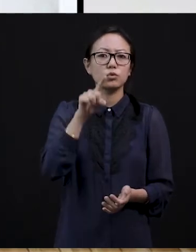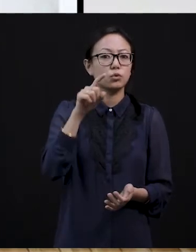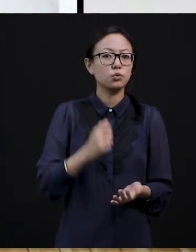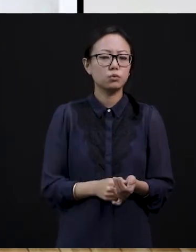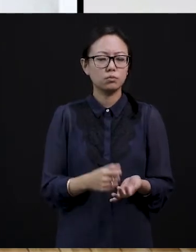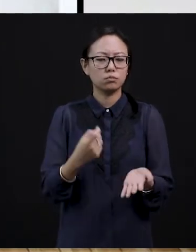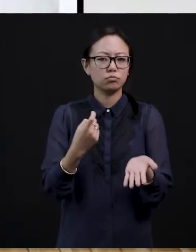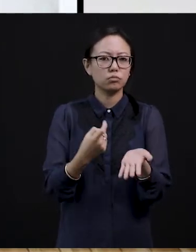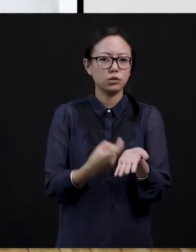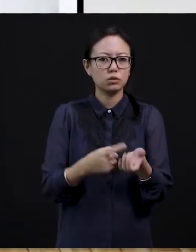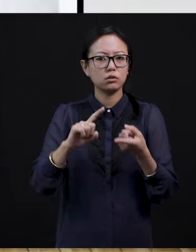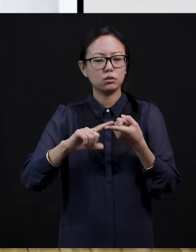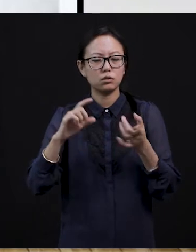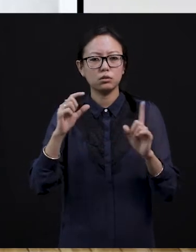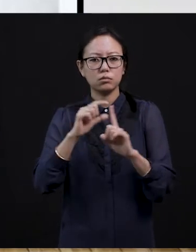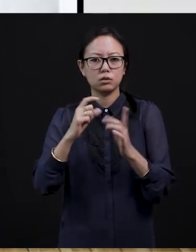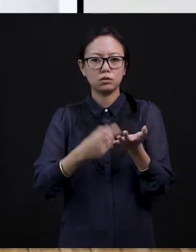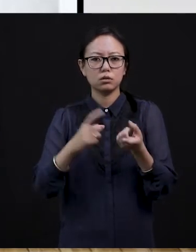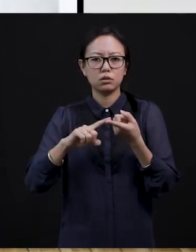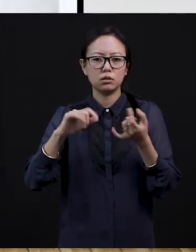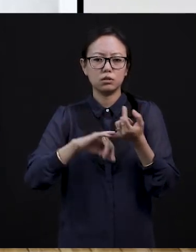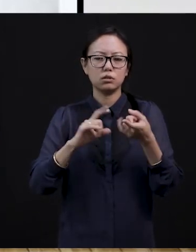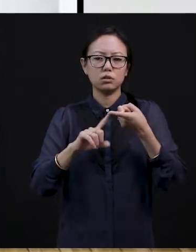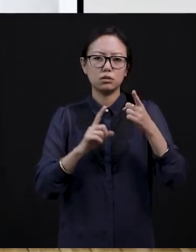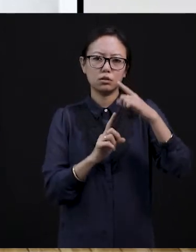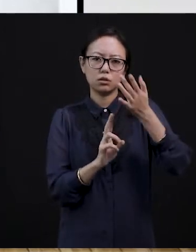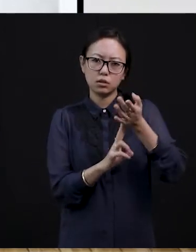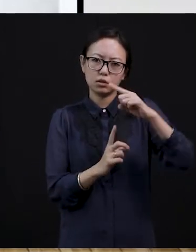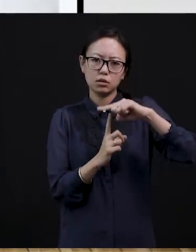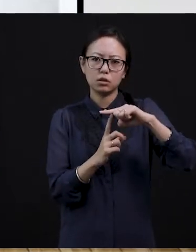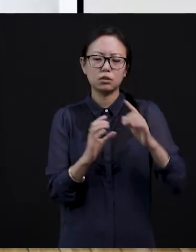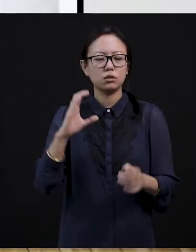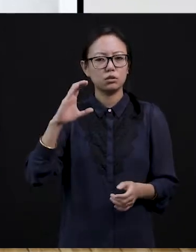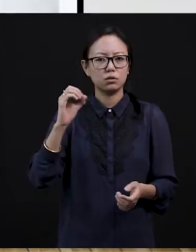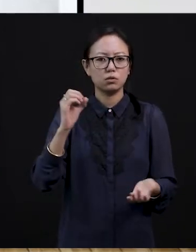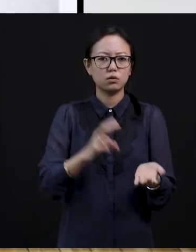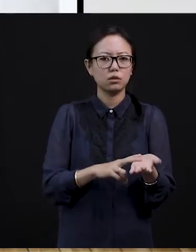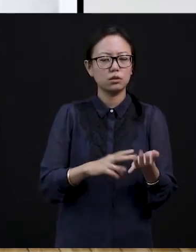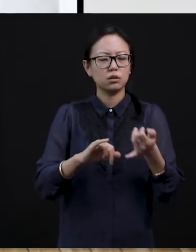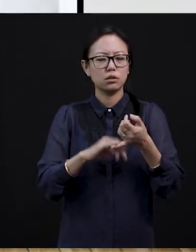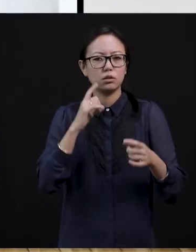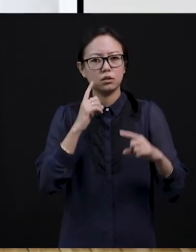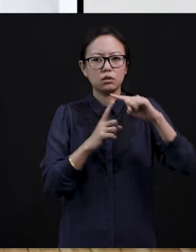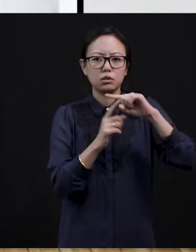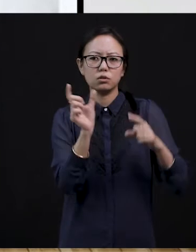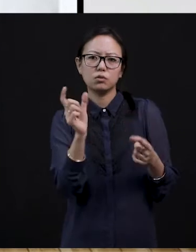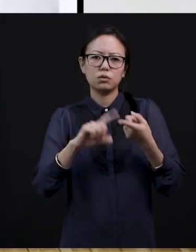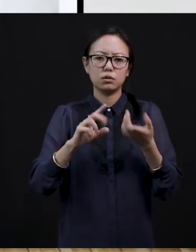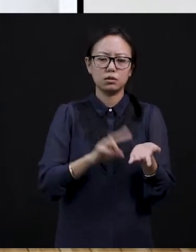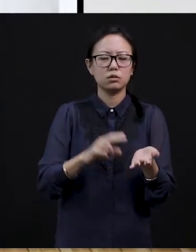representing the entire constituency or your own rights and duties. But